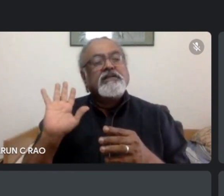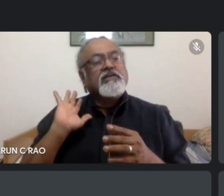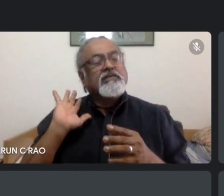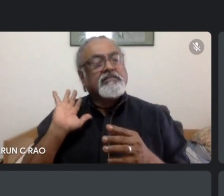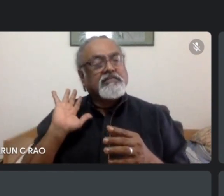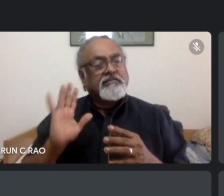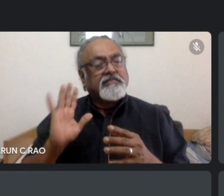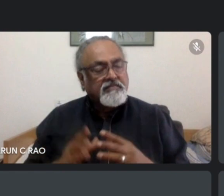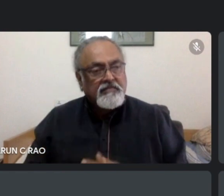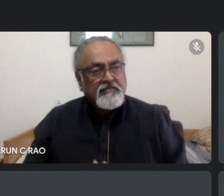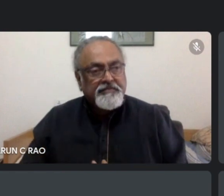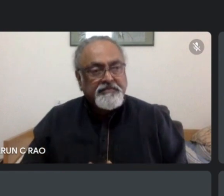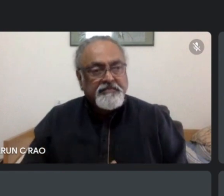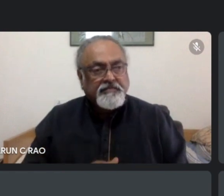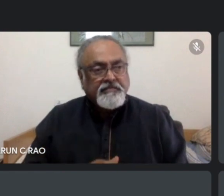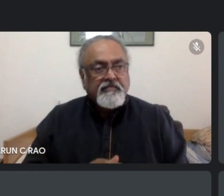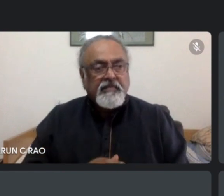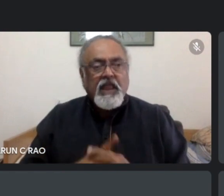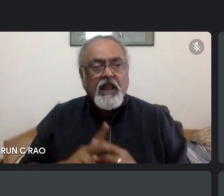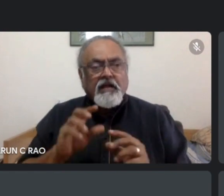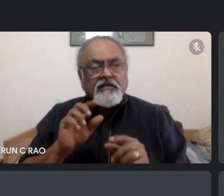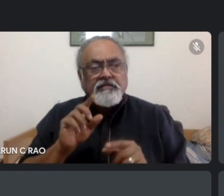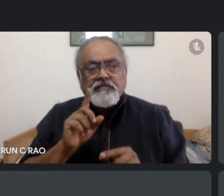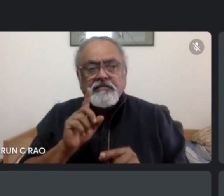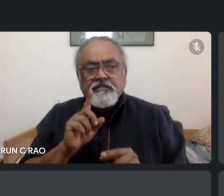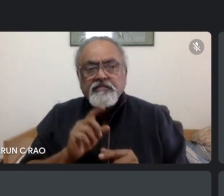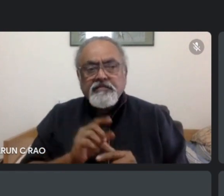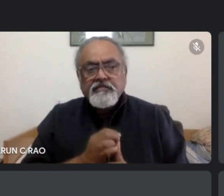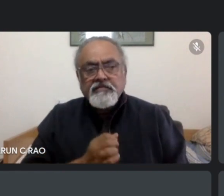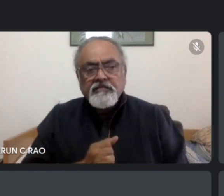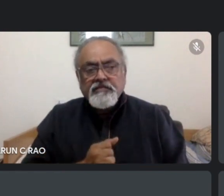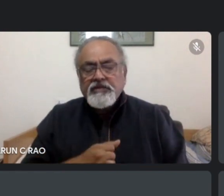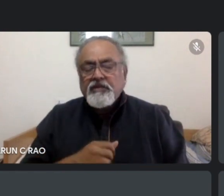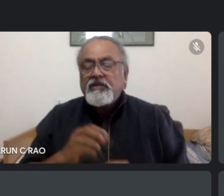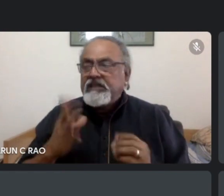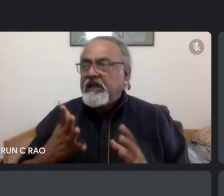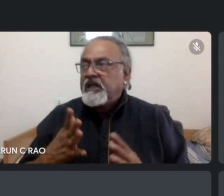years ago, started off there, and then after that.